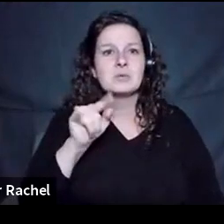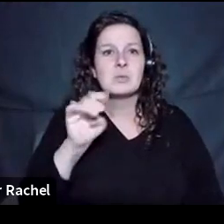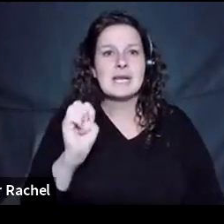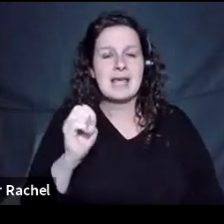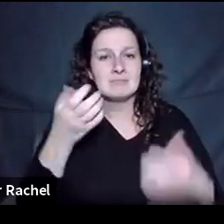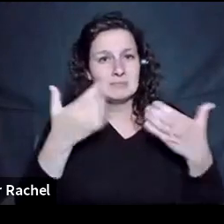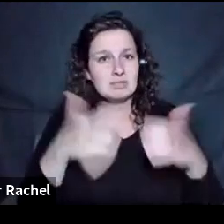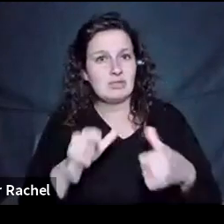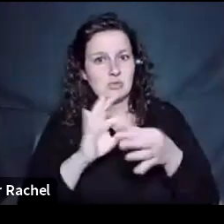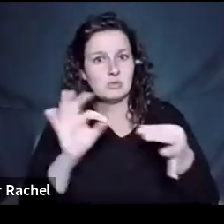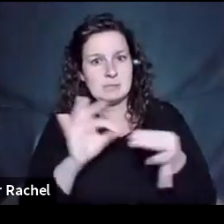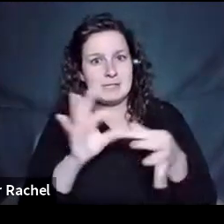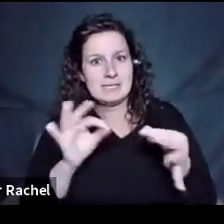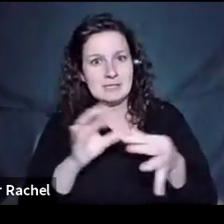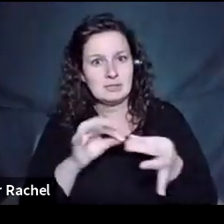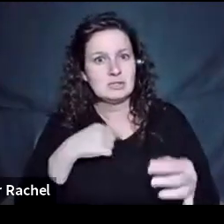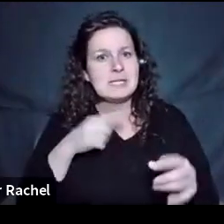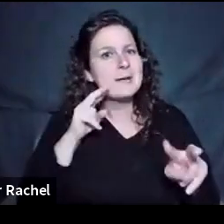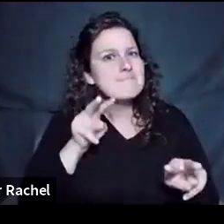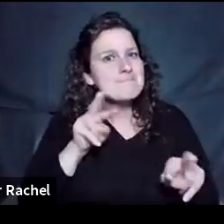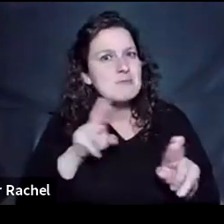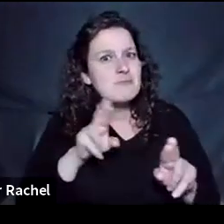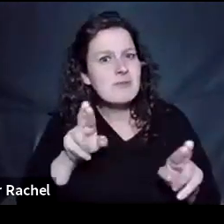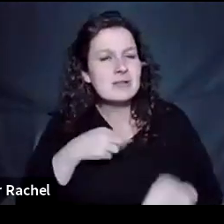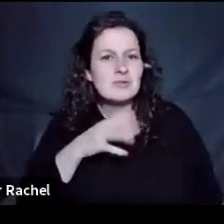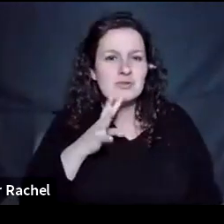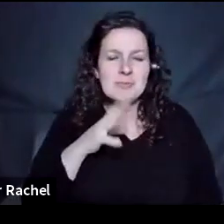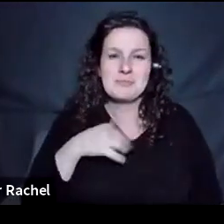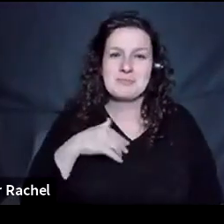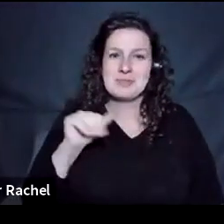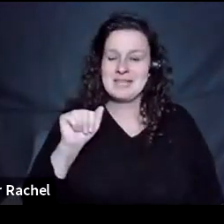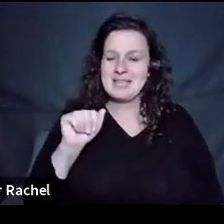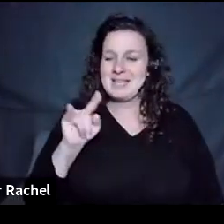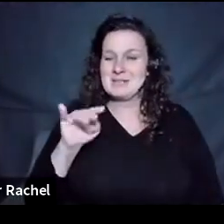speak? She's looking very intently. Well, what I was gonna